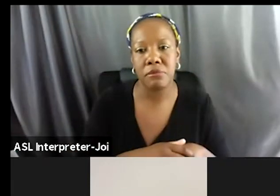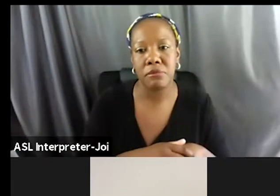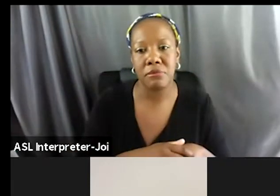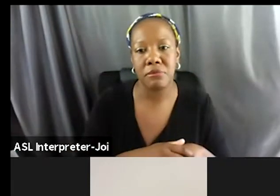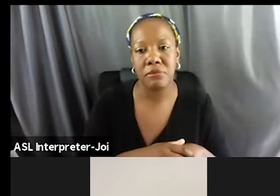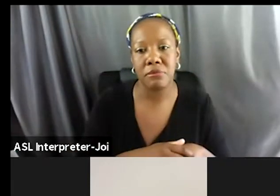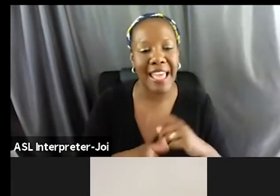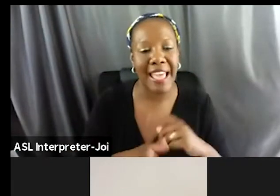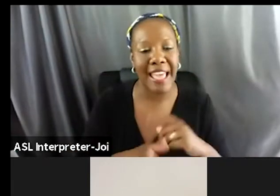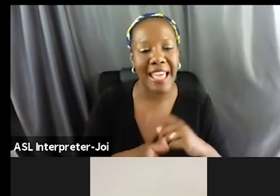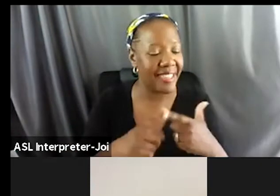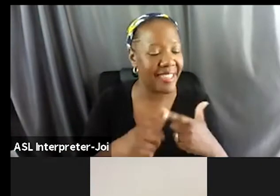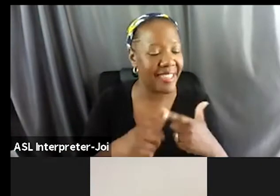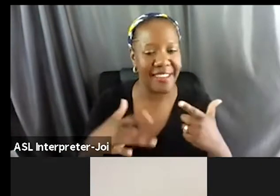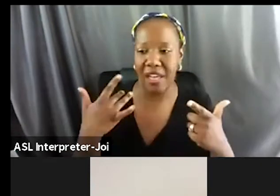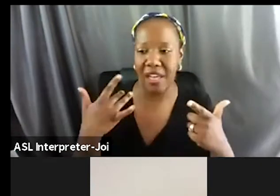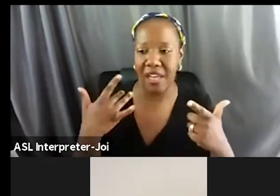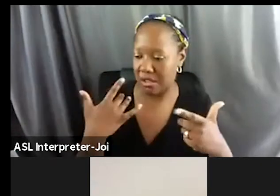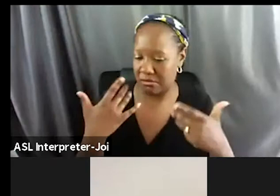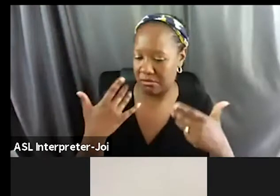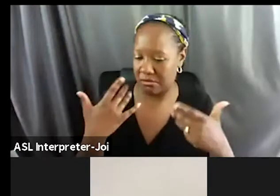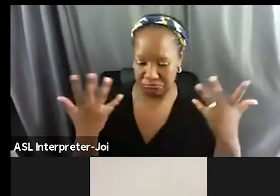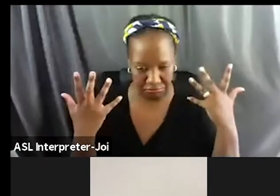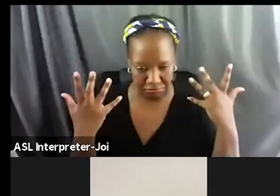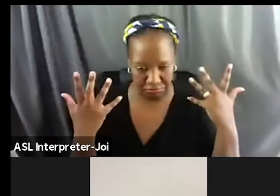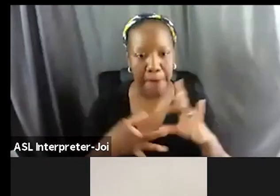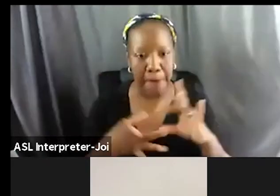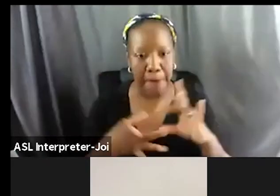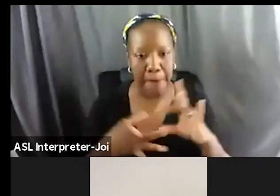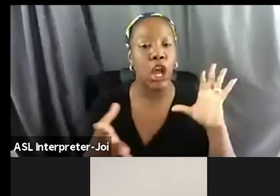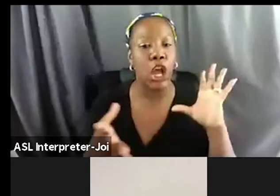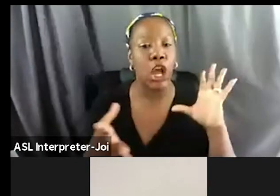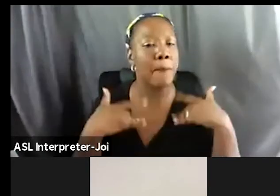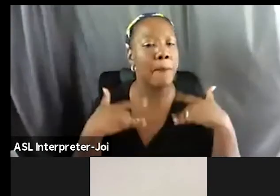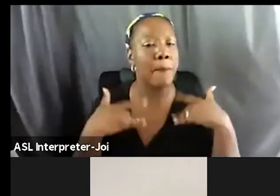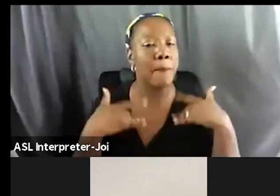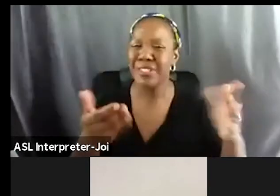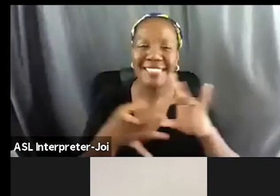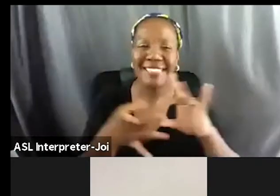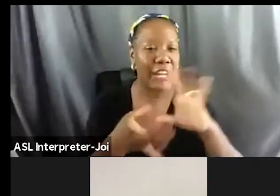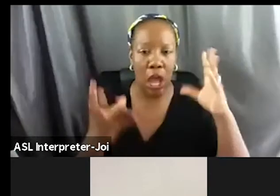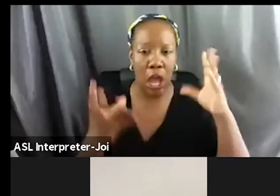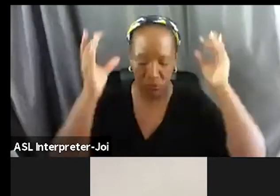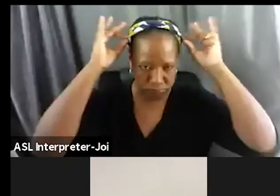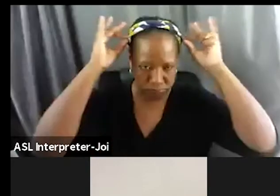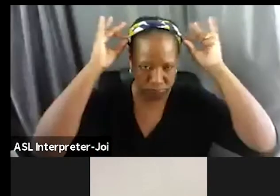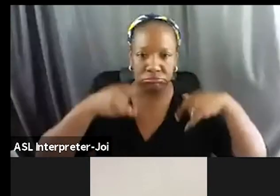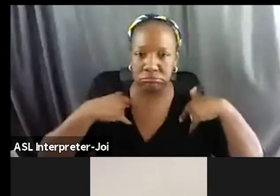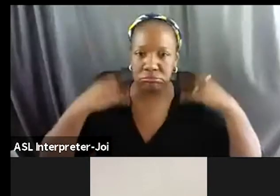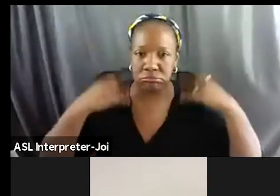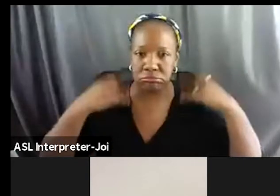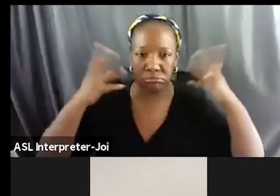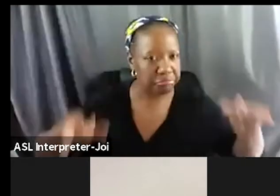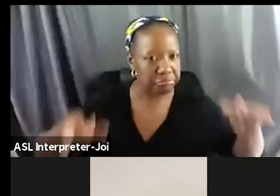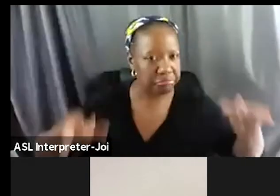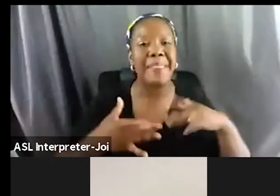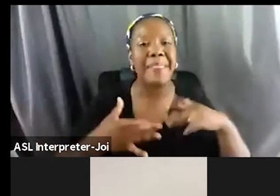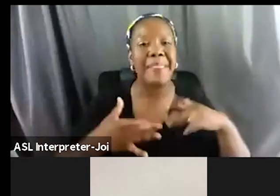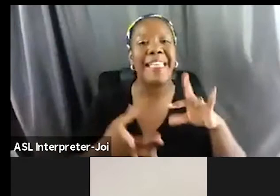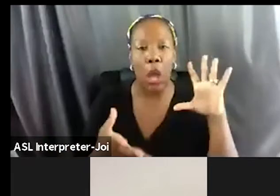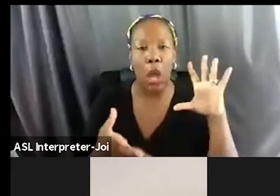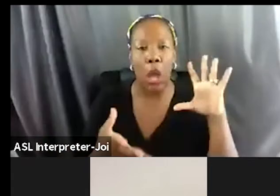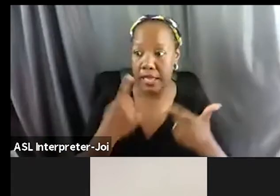like it was the very right thing for me to do. And it's just a part of who I am at this point.